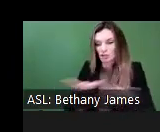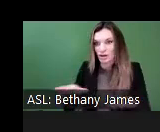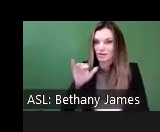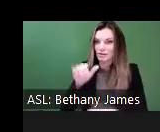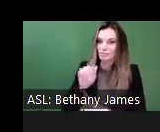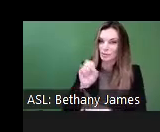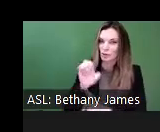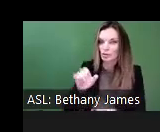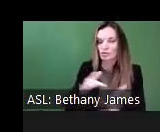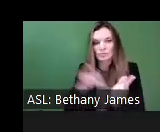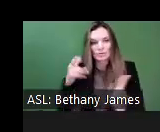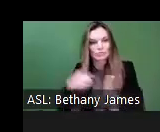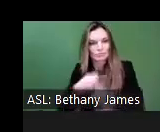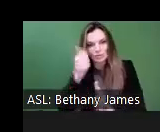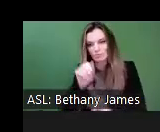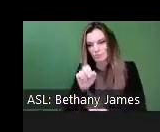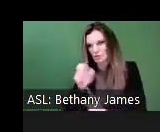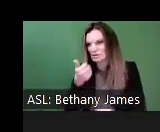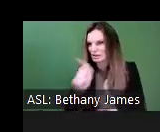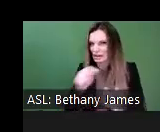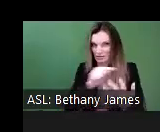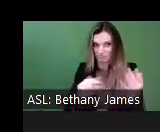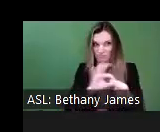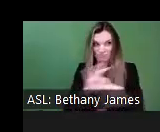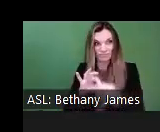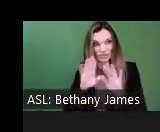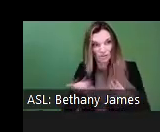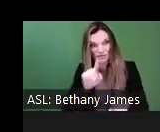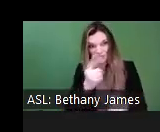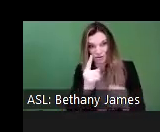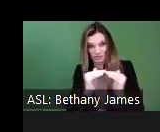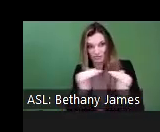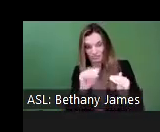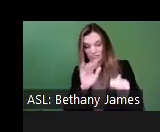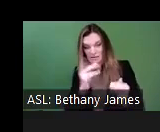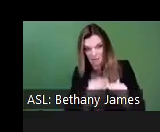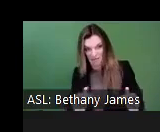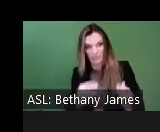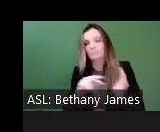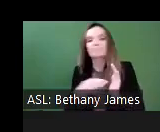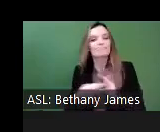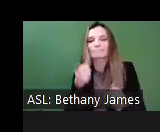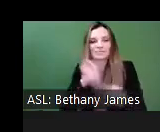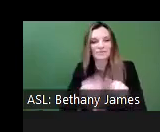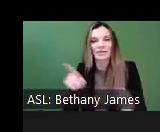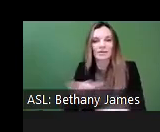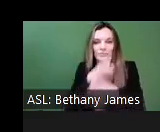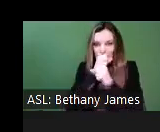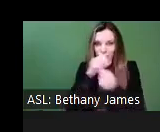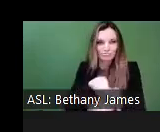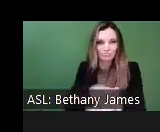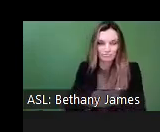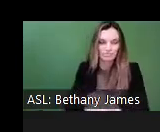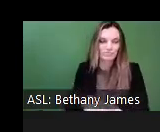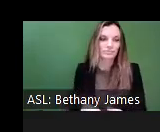previous misdemeanor conviction for domestic violence. So again, very fact specific. Some of those may not be